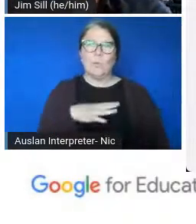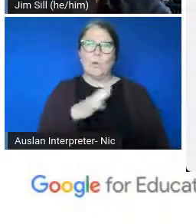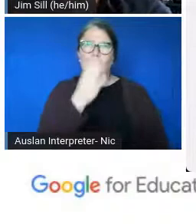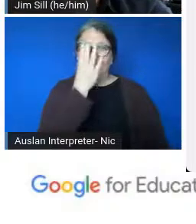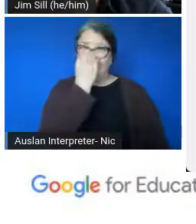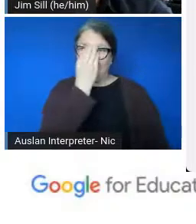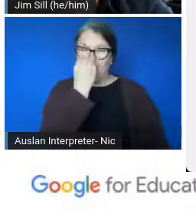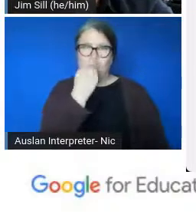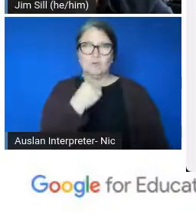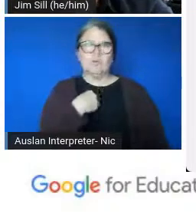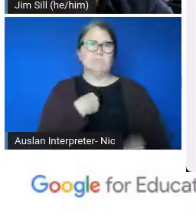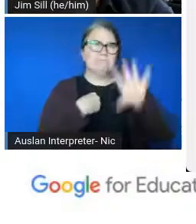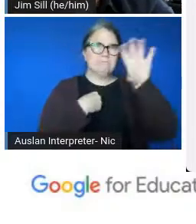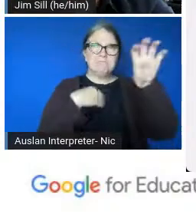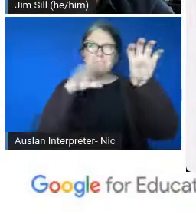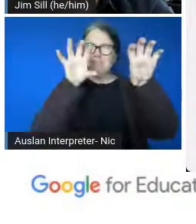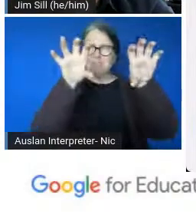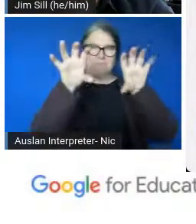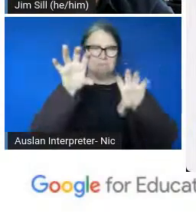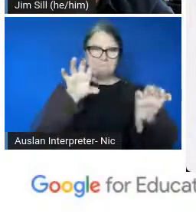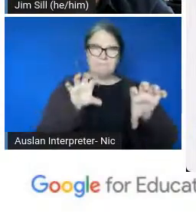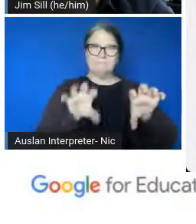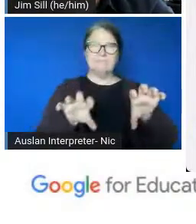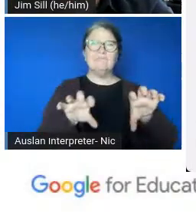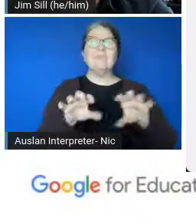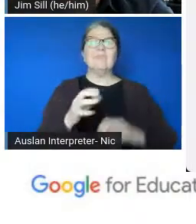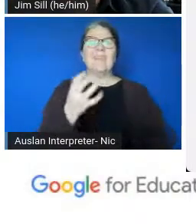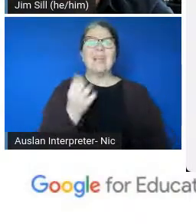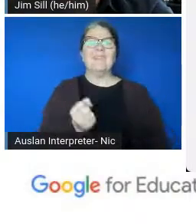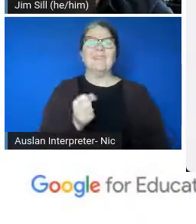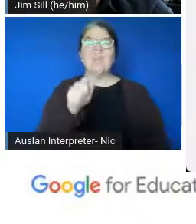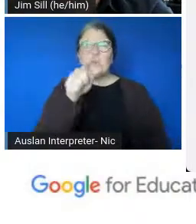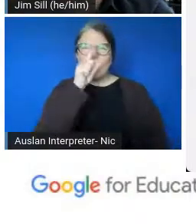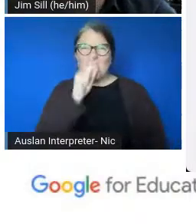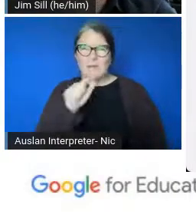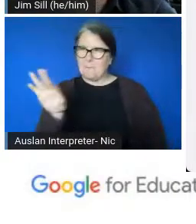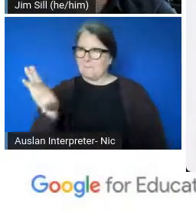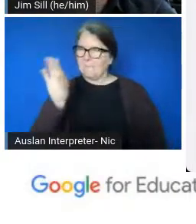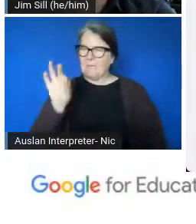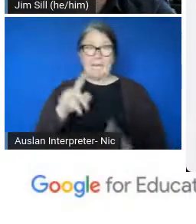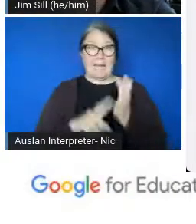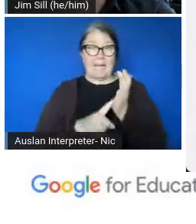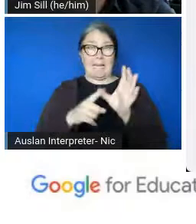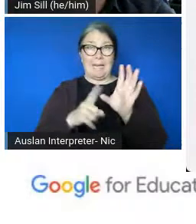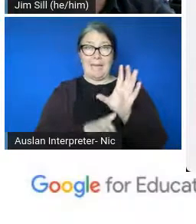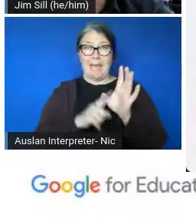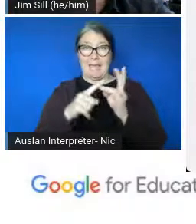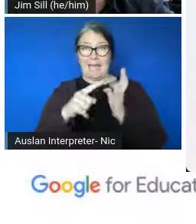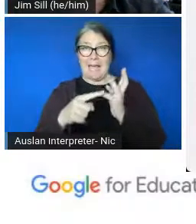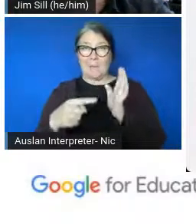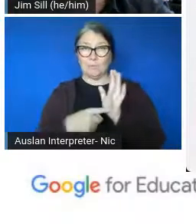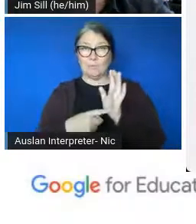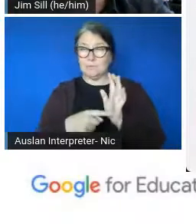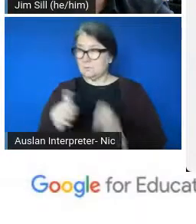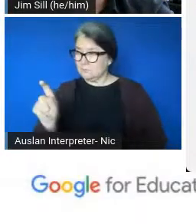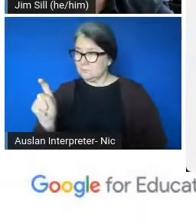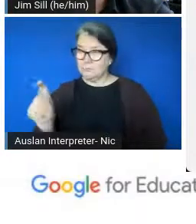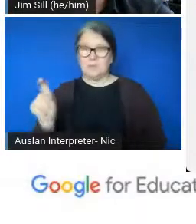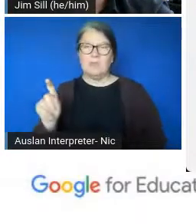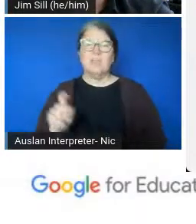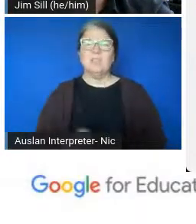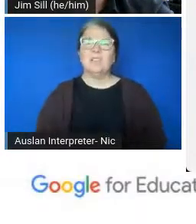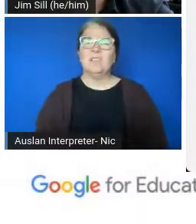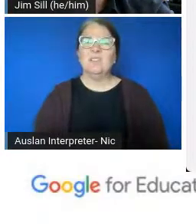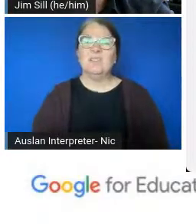next to each other, there's the options here where you can choose different layouts that, as you can see here, they've put text underneath